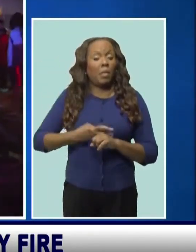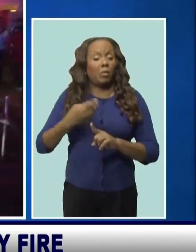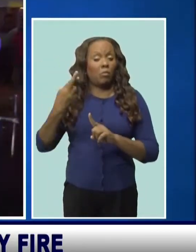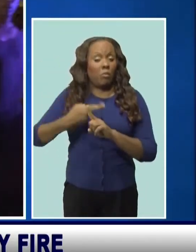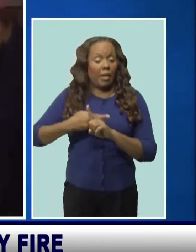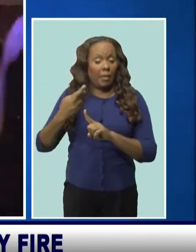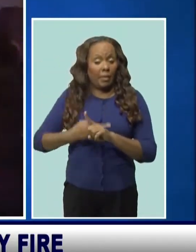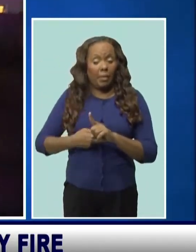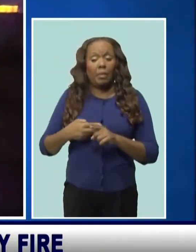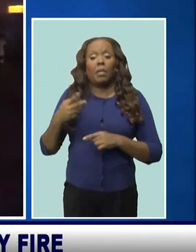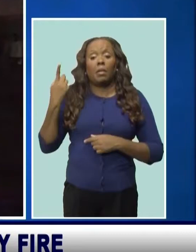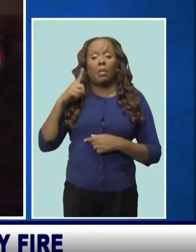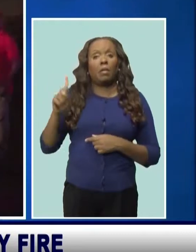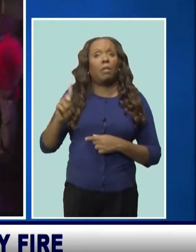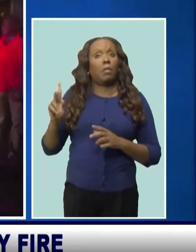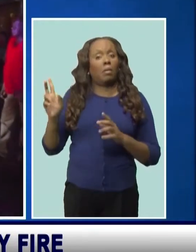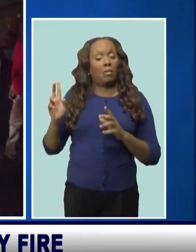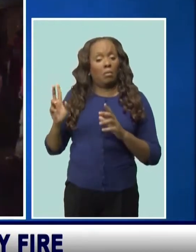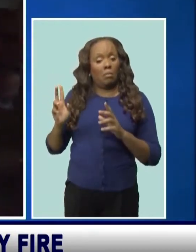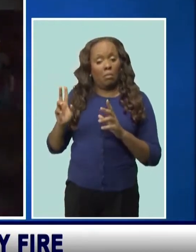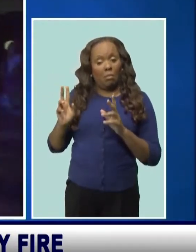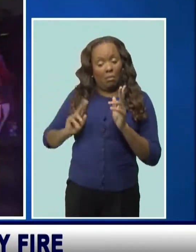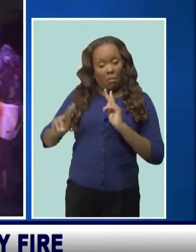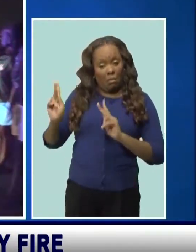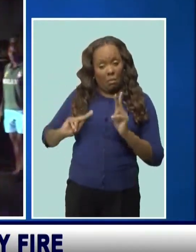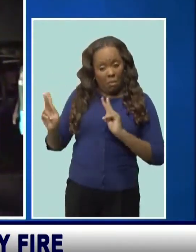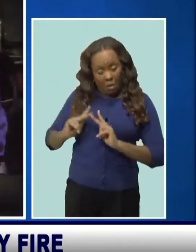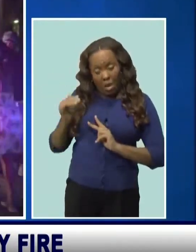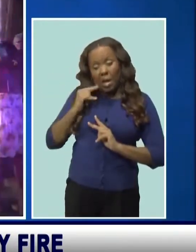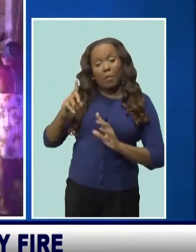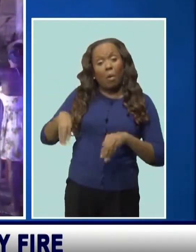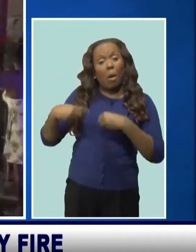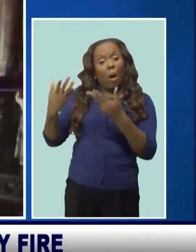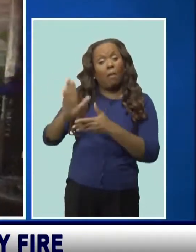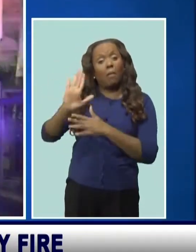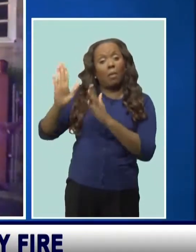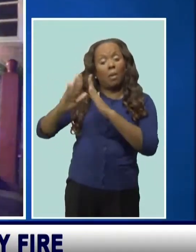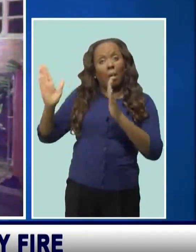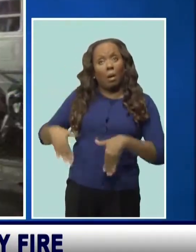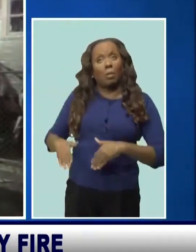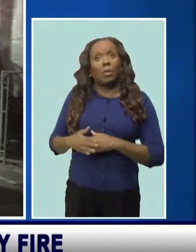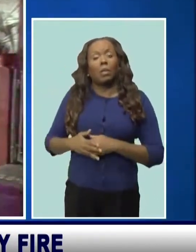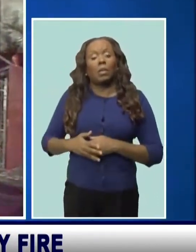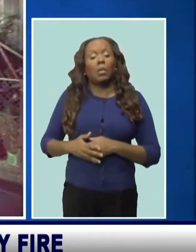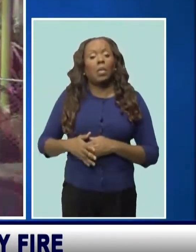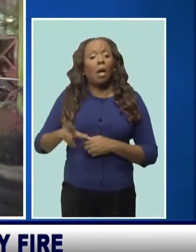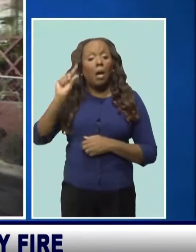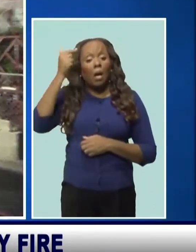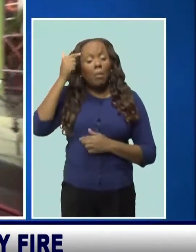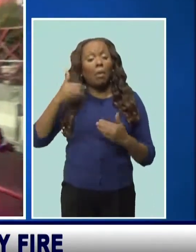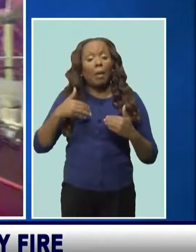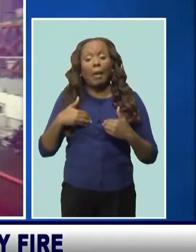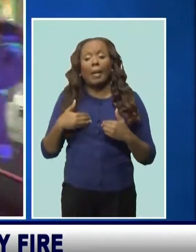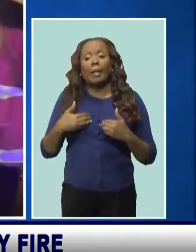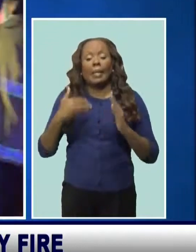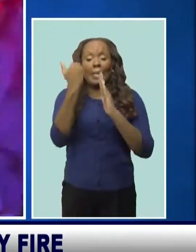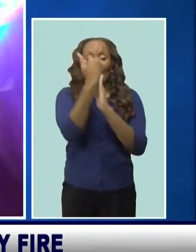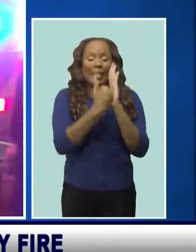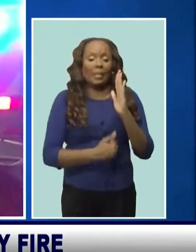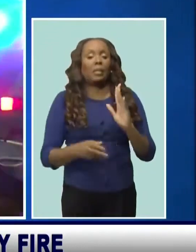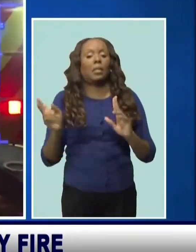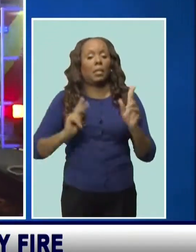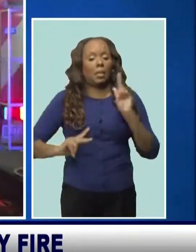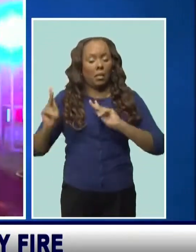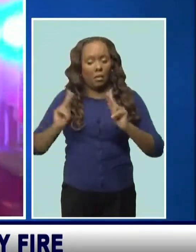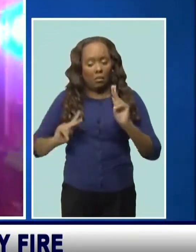for those displaced. He says government has a pool of people they will go to in such cases through his ministry's